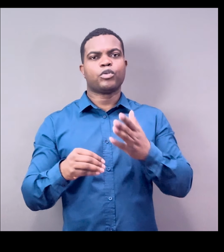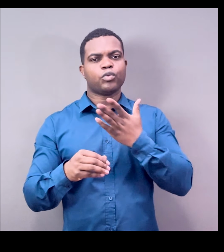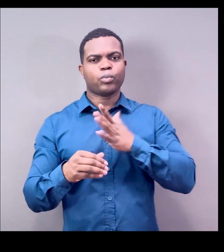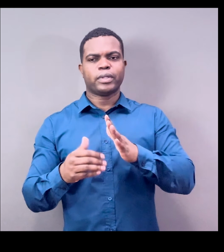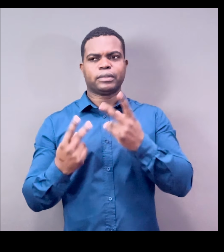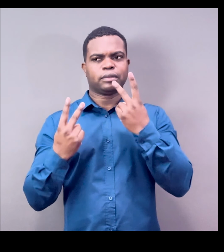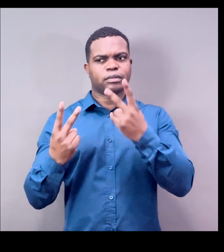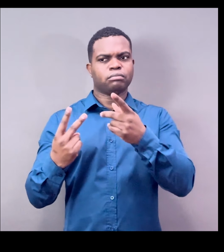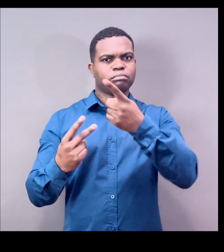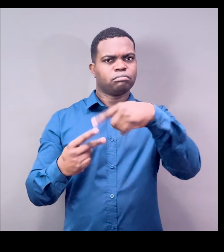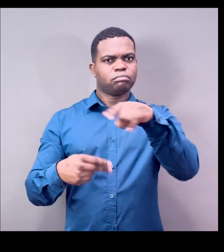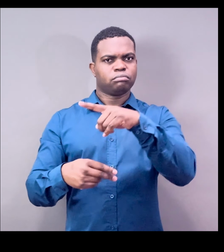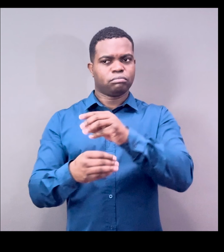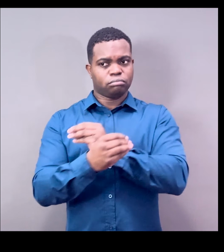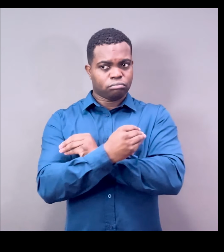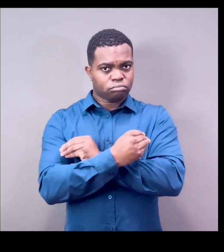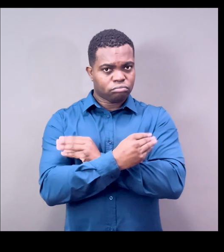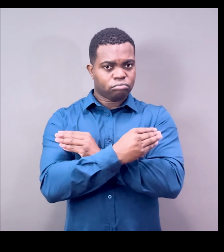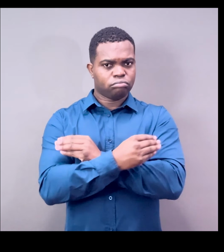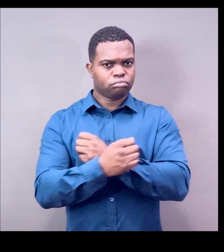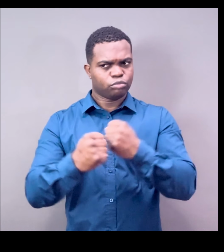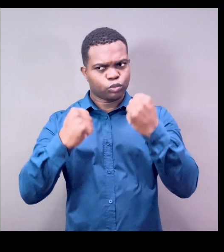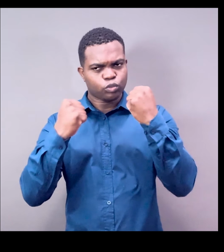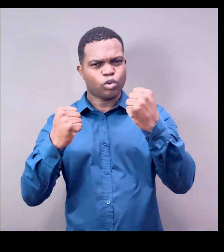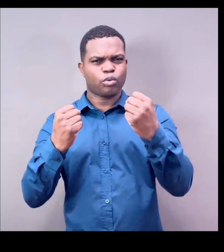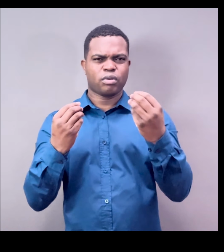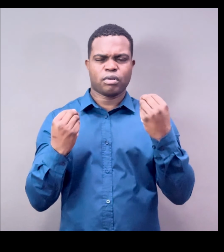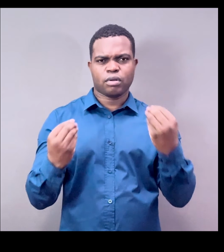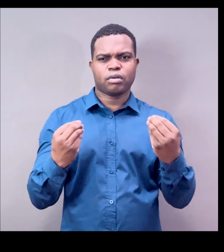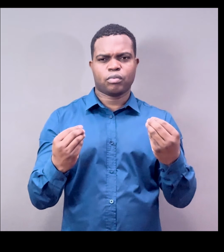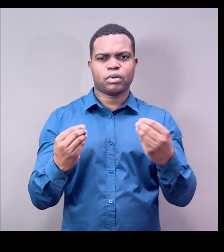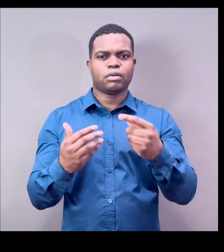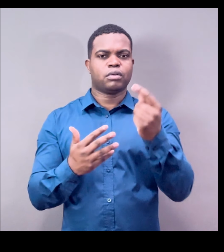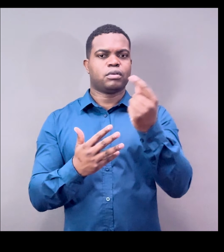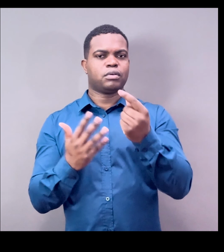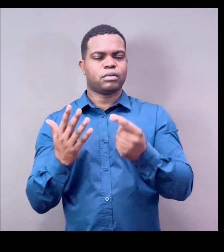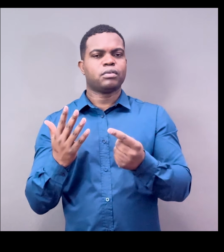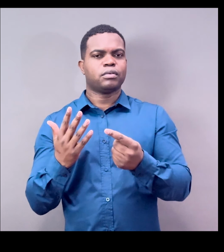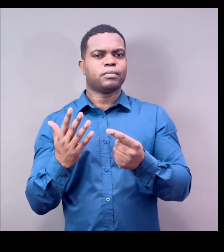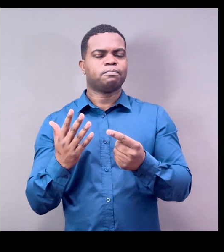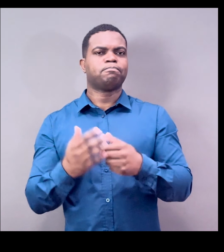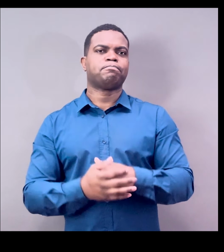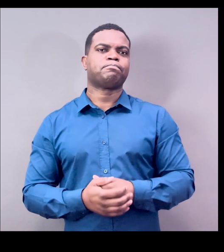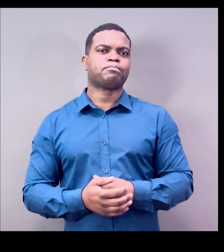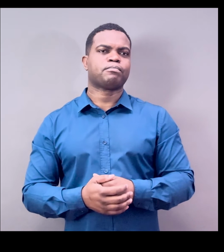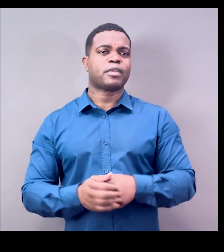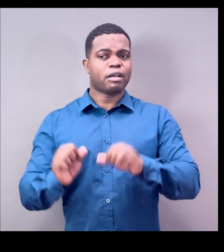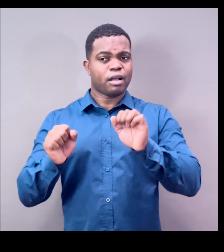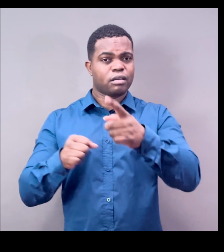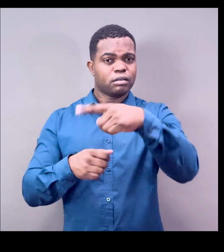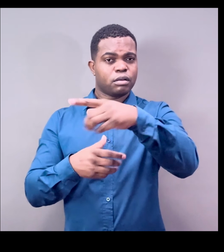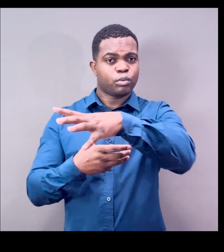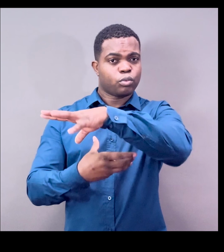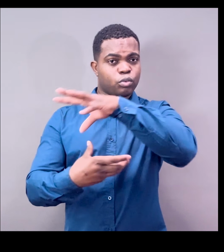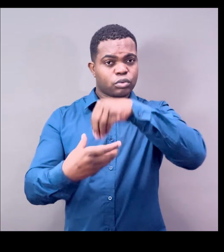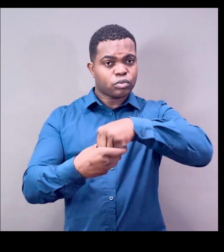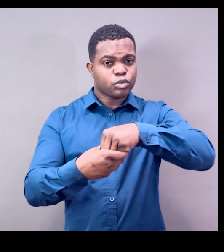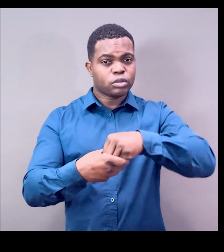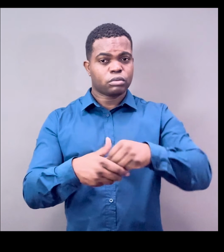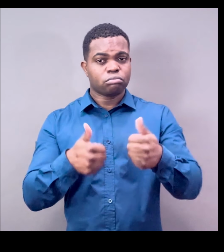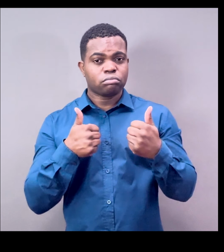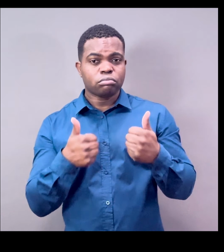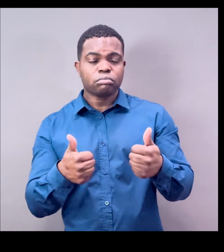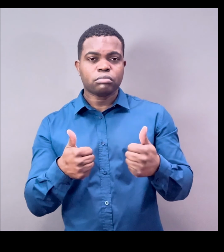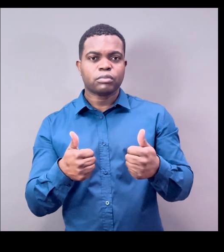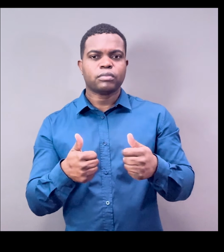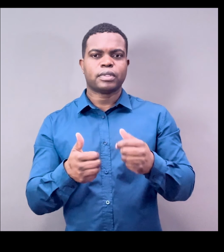their strengths, you need to evaluate their weaknesses, you need to evaluate their potential contributions.